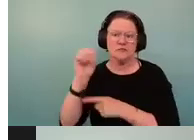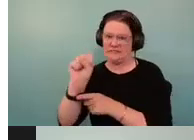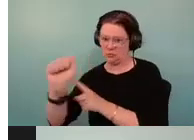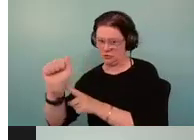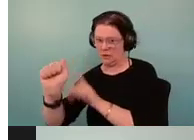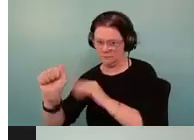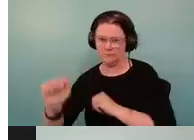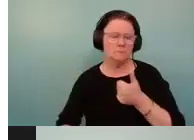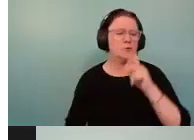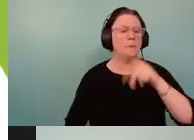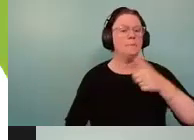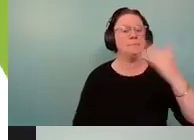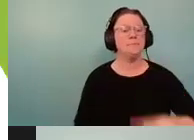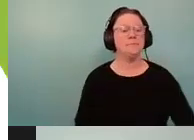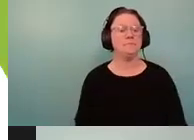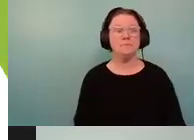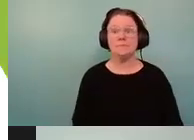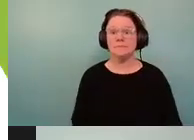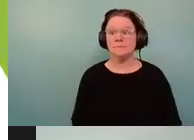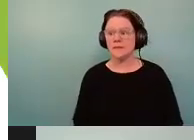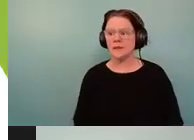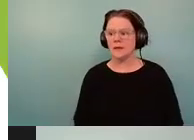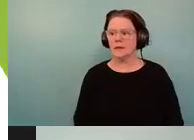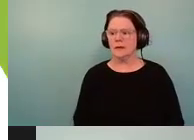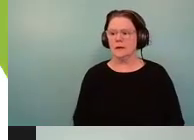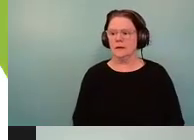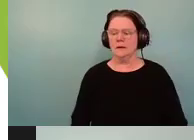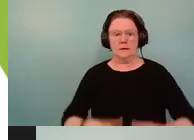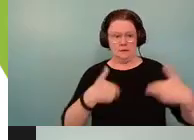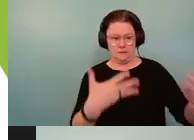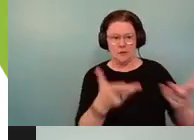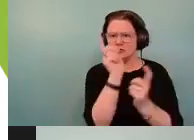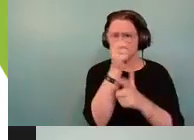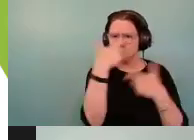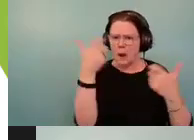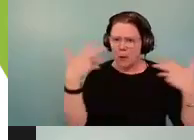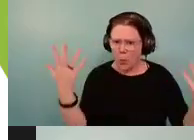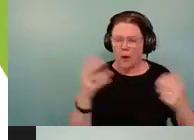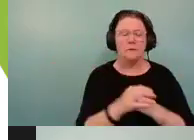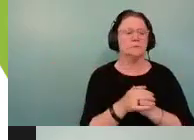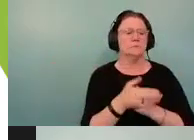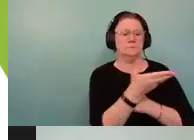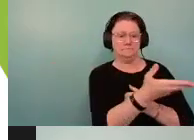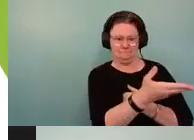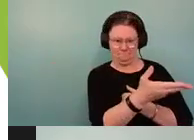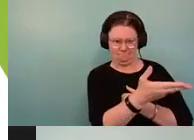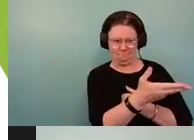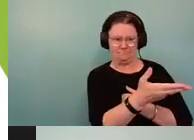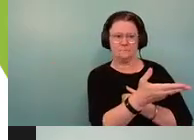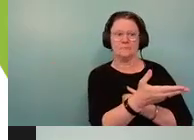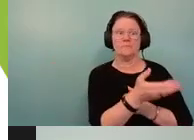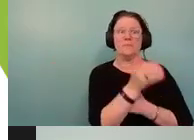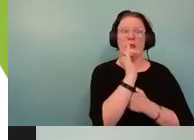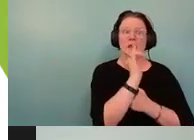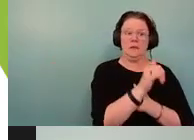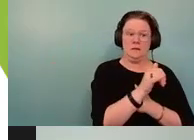see. Here we go. All right. So, what is trauma? Trauma is an event or circumstance resulting in either